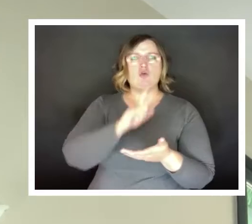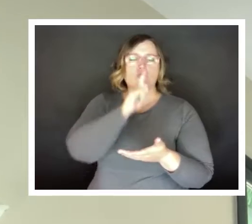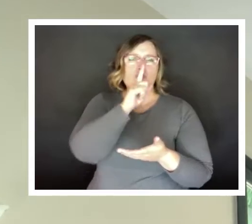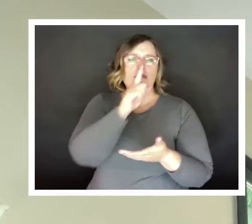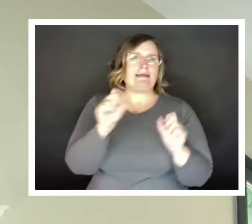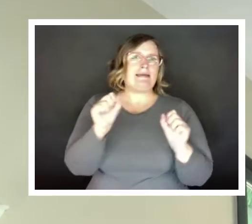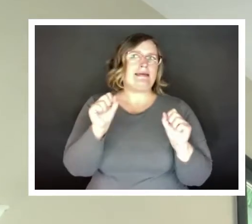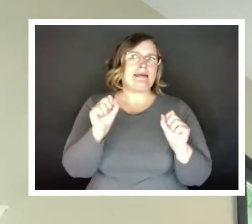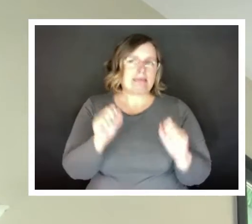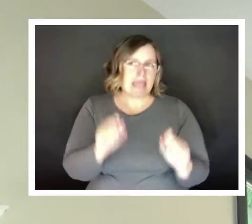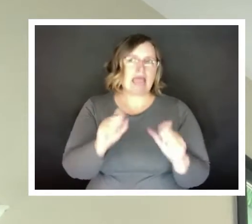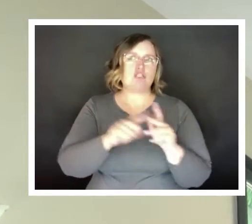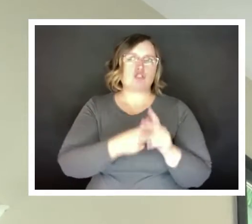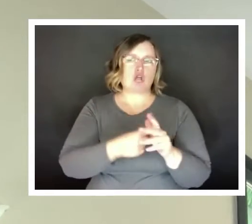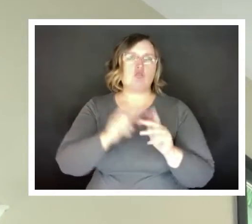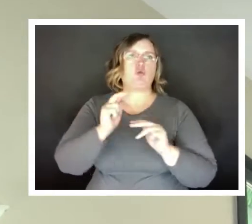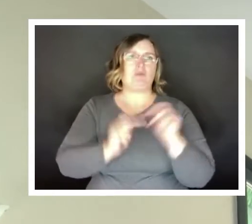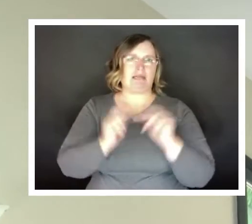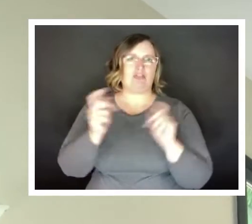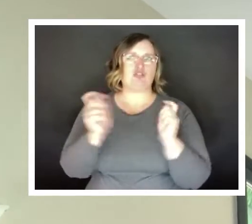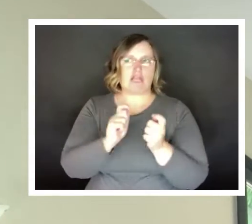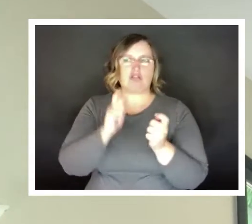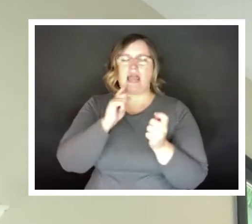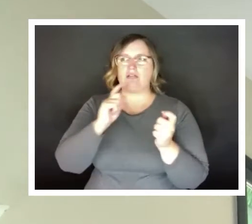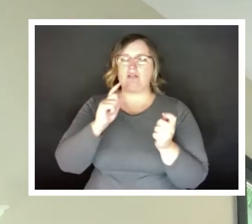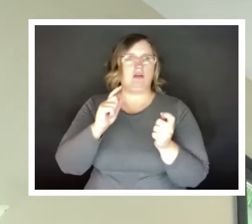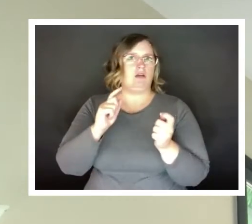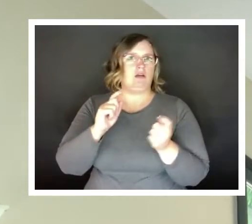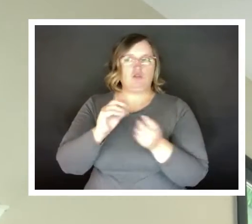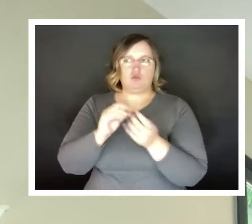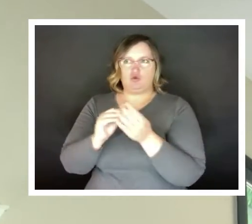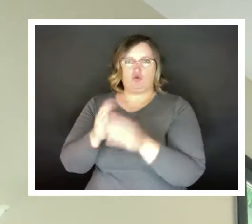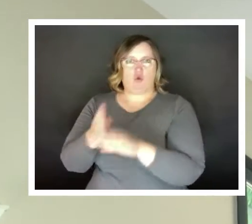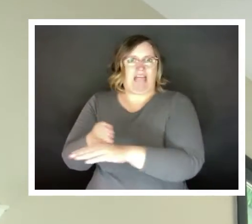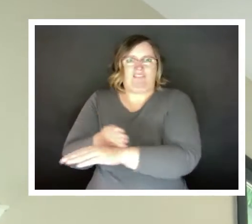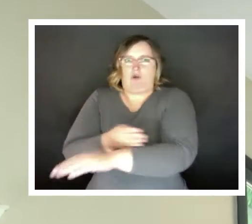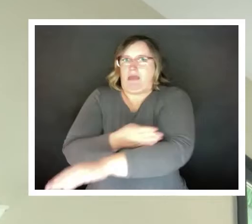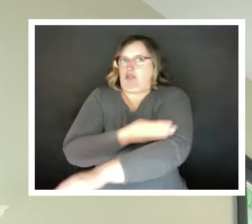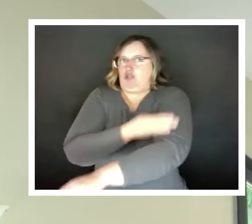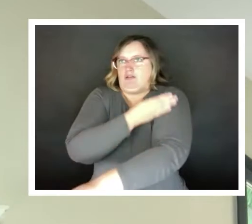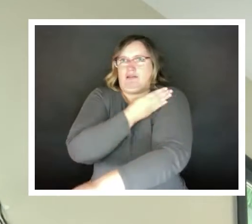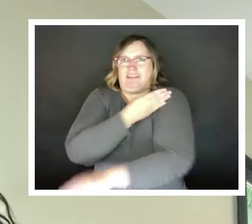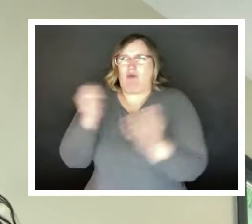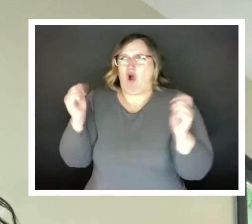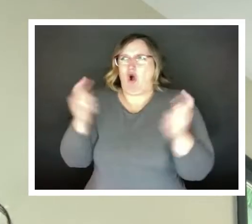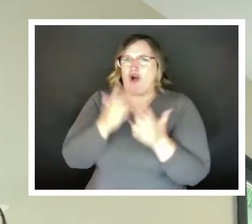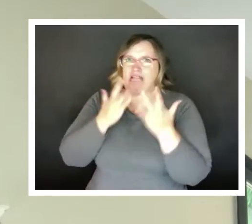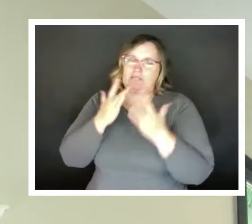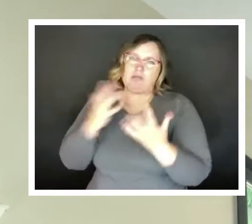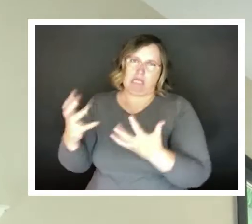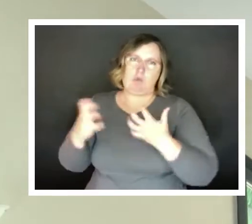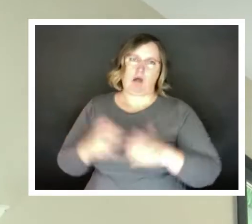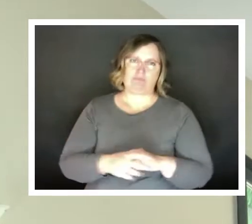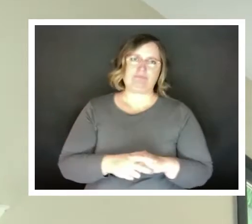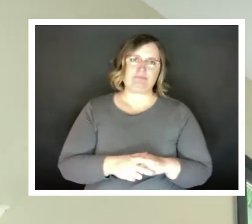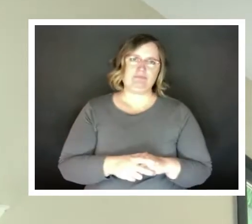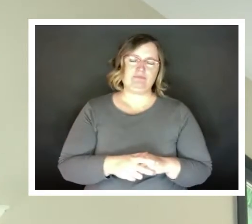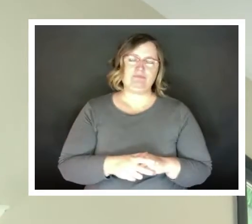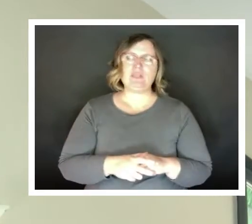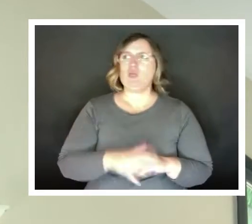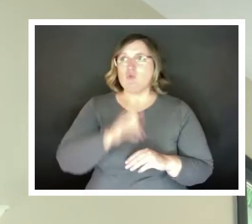begin to build the change and transformation that all of us are desperate for. You really can lead us